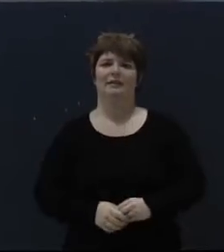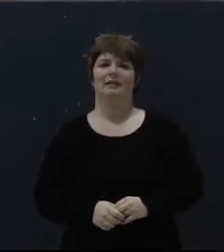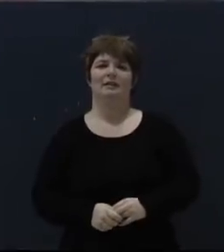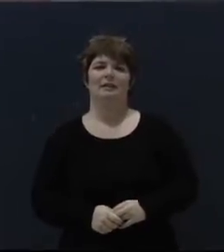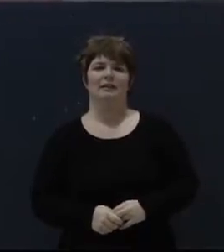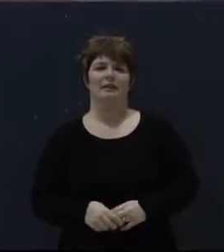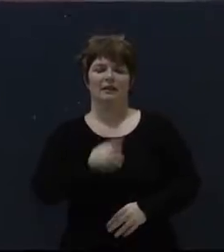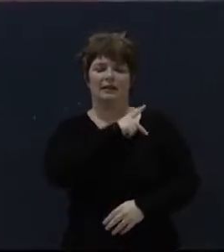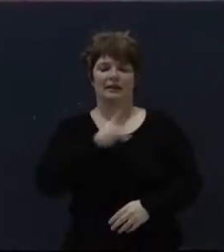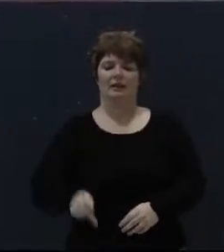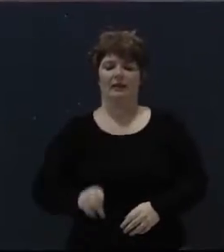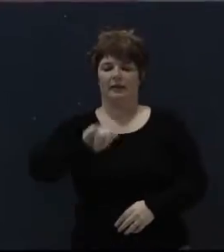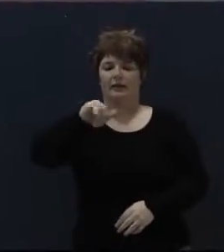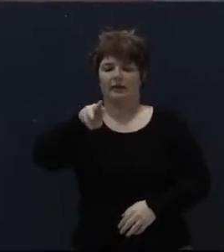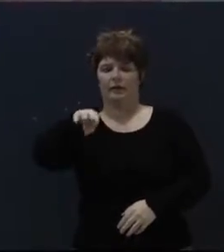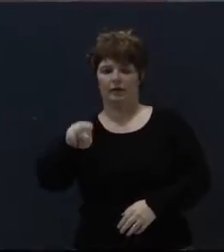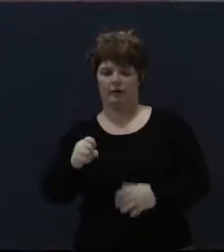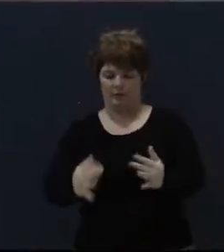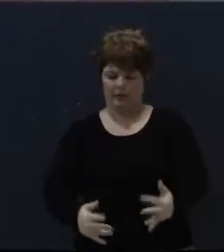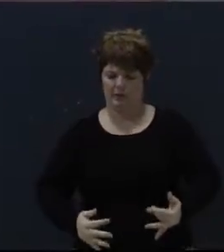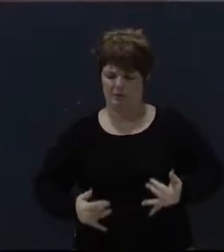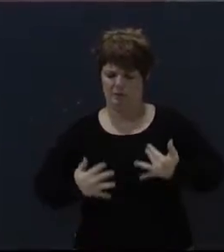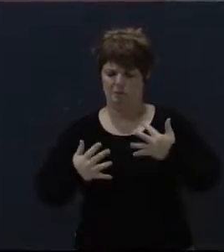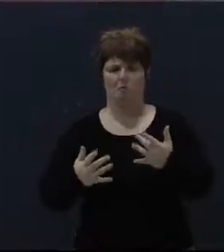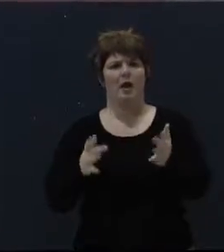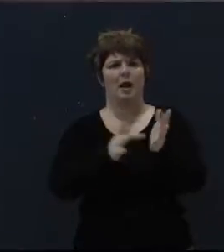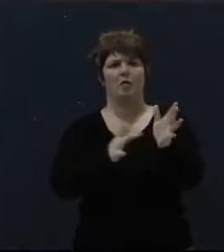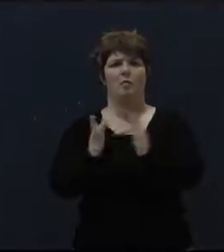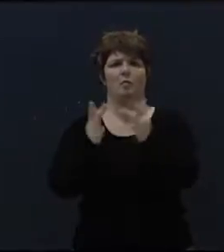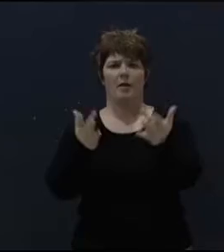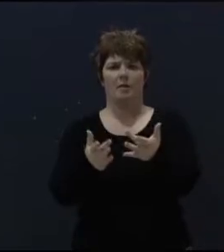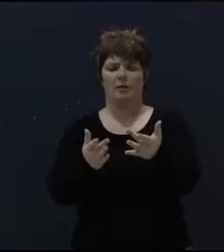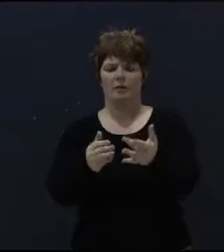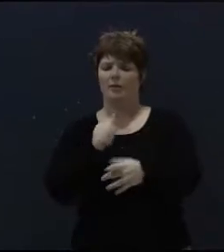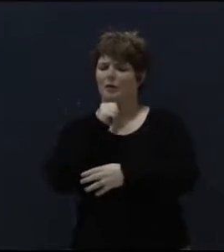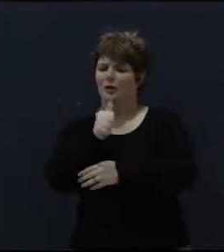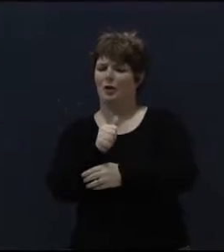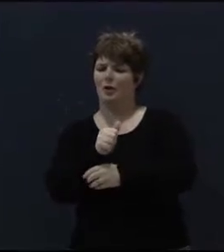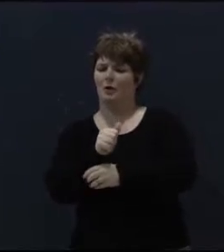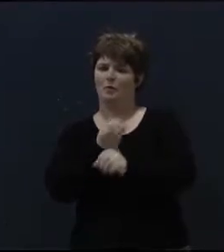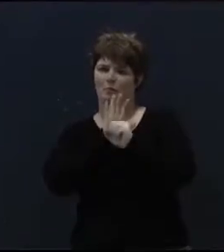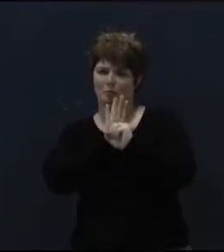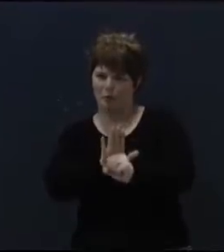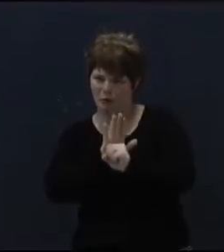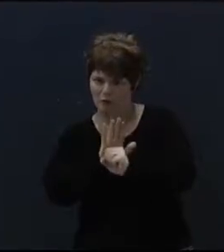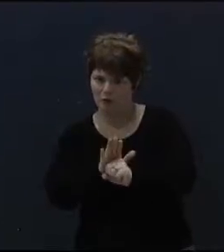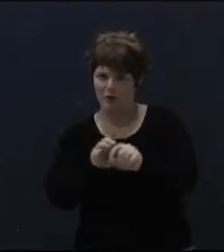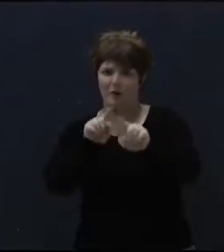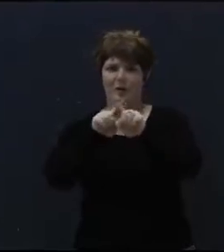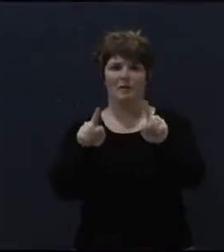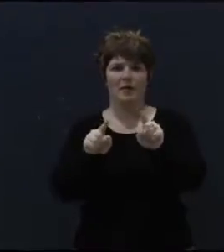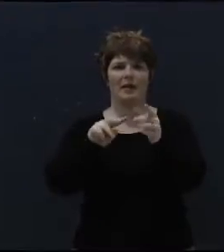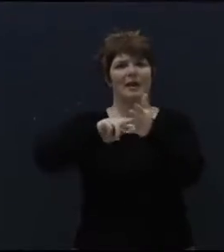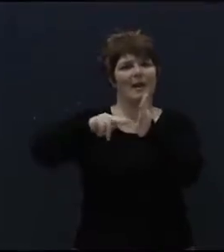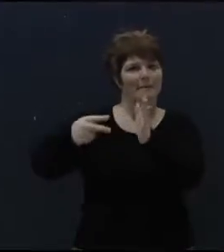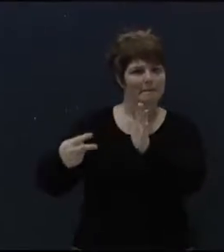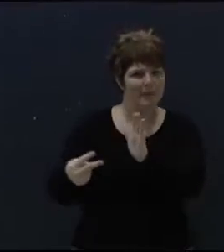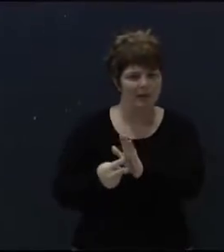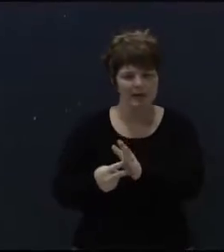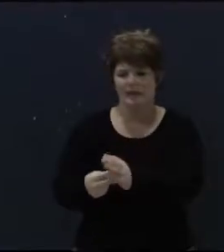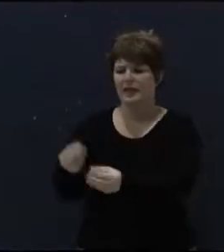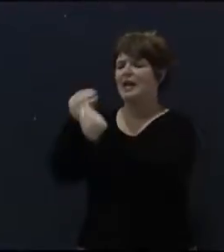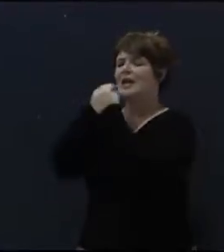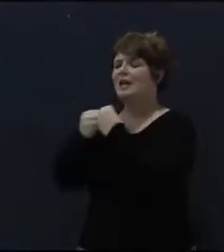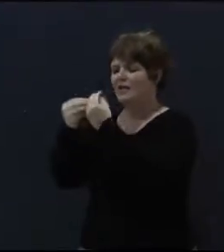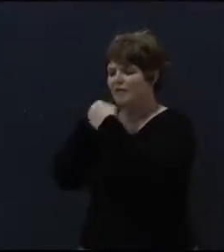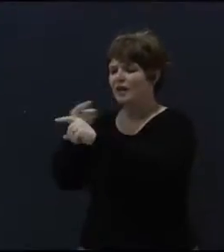The King James Bible is the inspired, infallible Word of God, but let's don't stretch something, okay? No, what that's typifying of is feeding from the